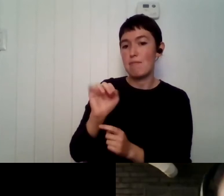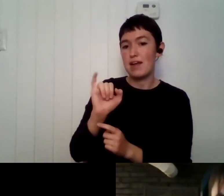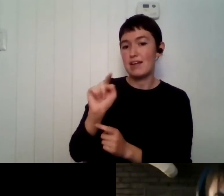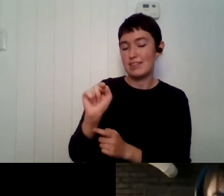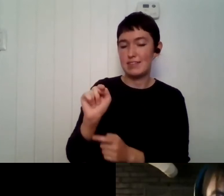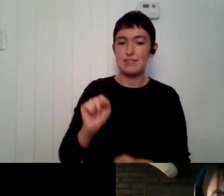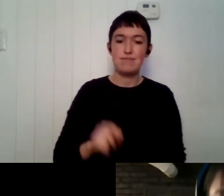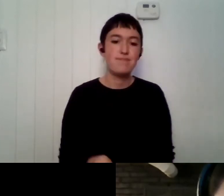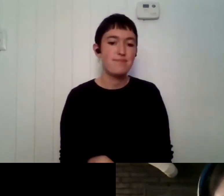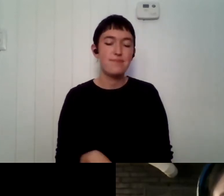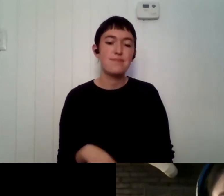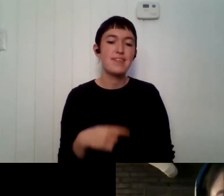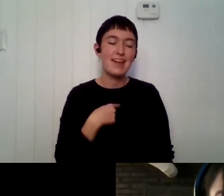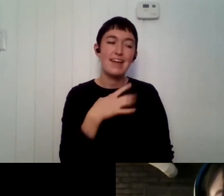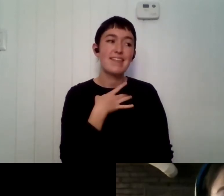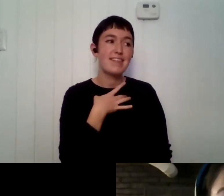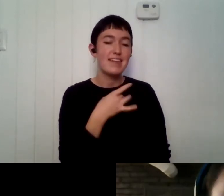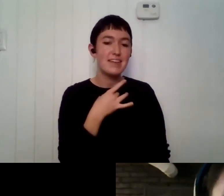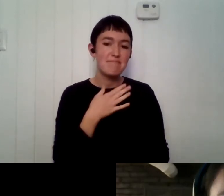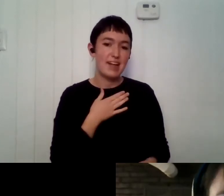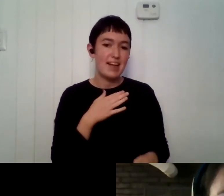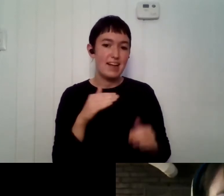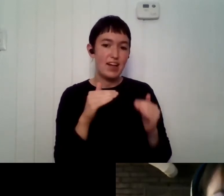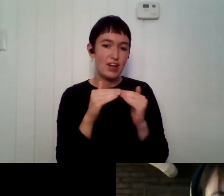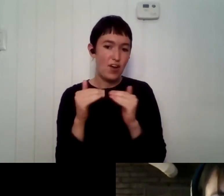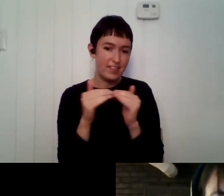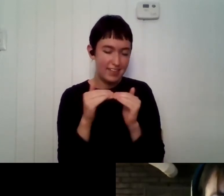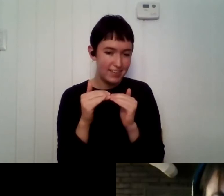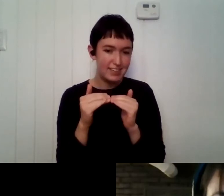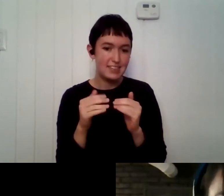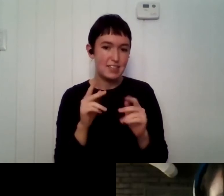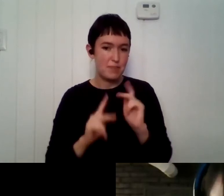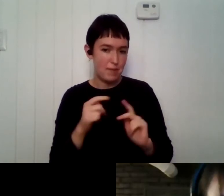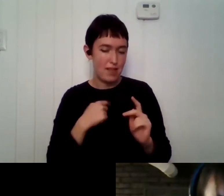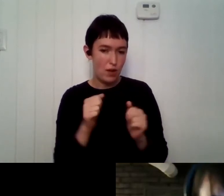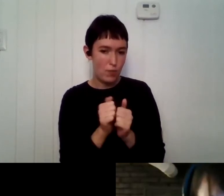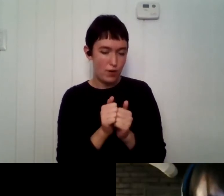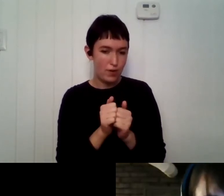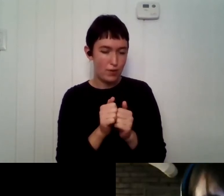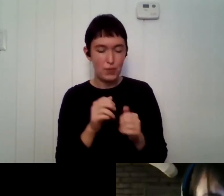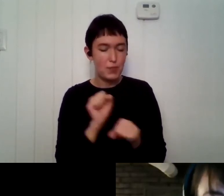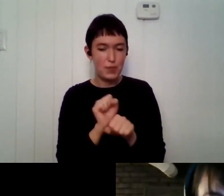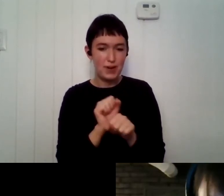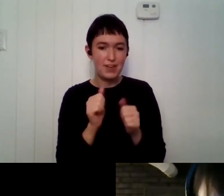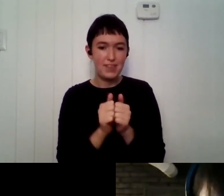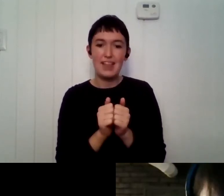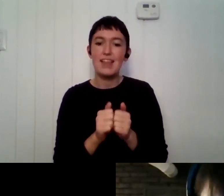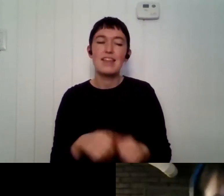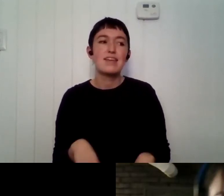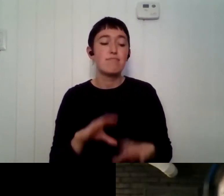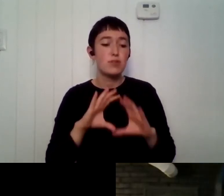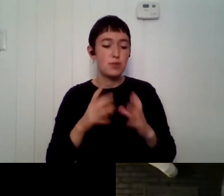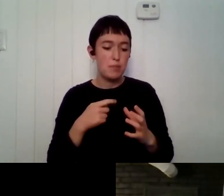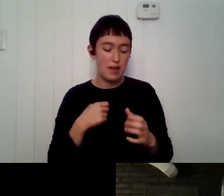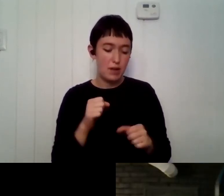I really like my colleagues. I think I've already said that. I think the group I work in now is amazing. I